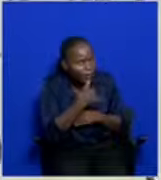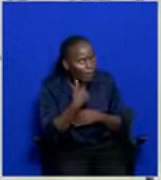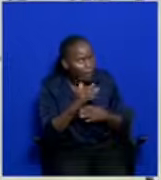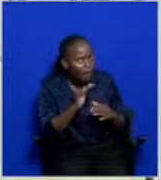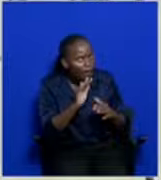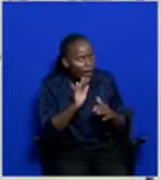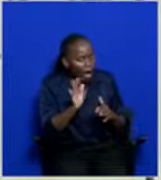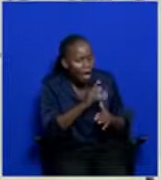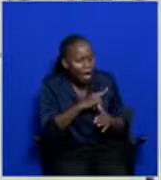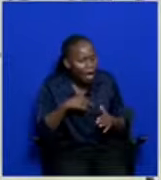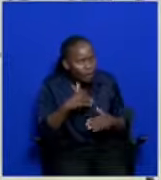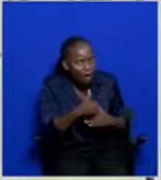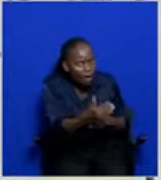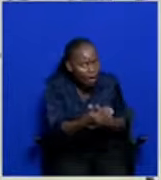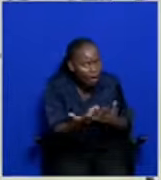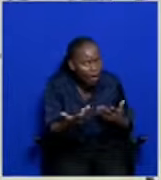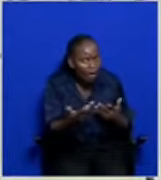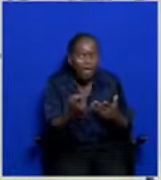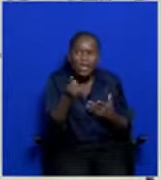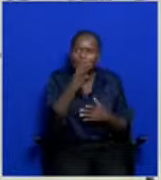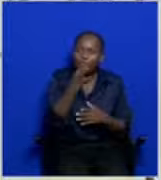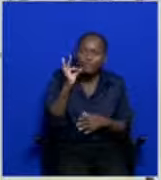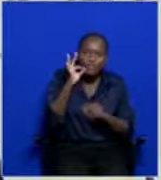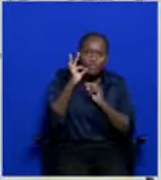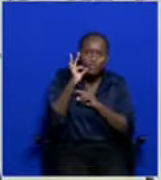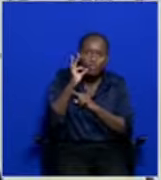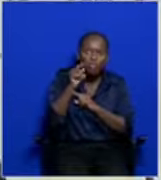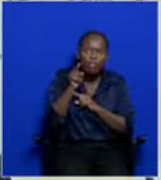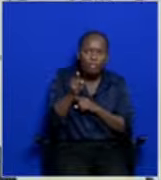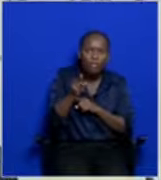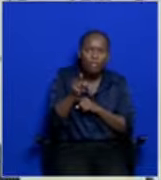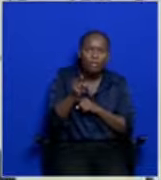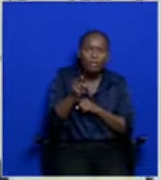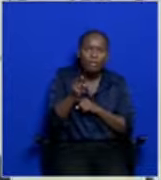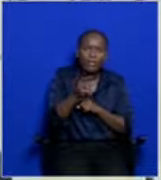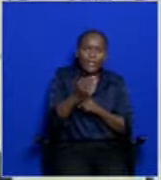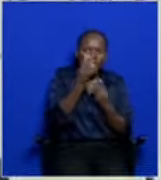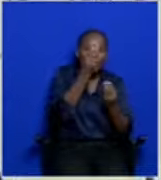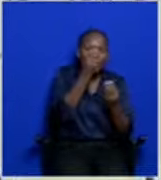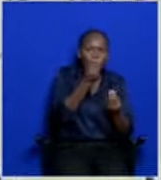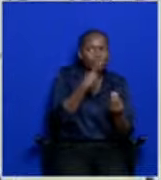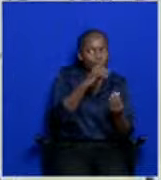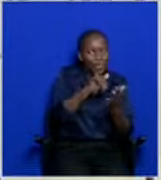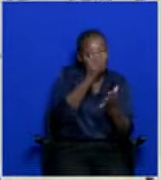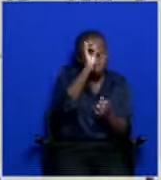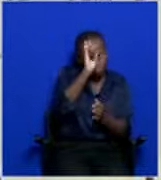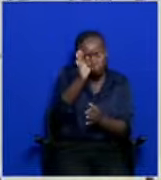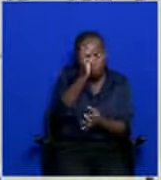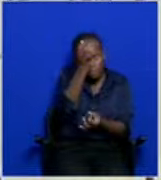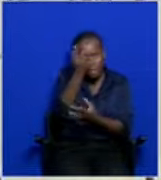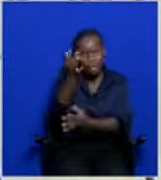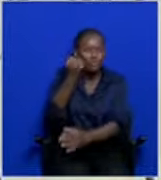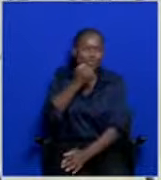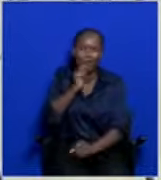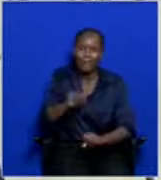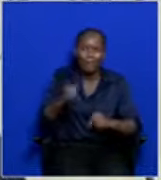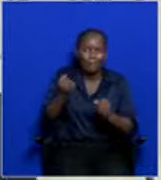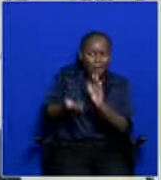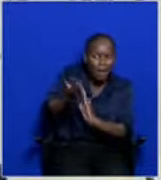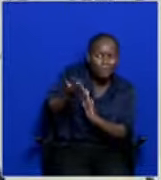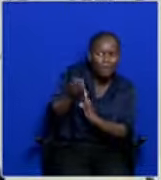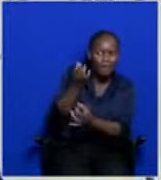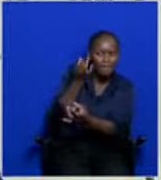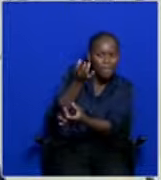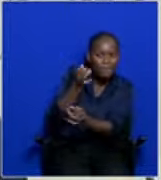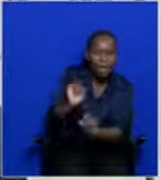say, with this one, we won't give you an update. More especially the case that we didn't want to give them update, even